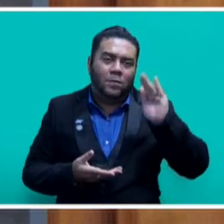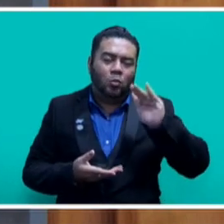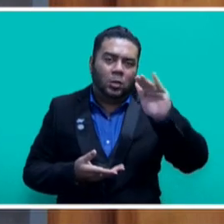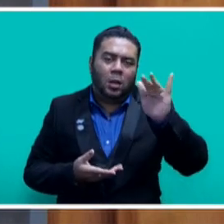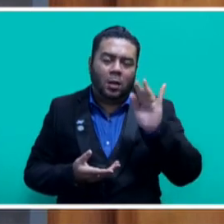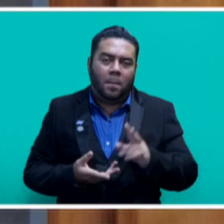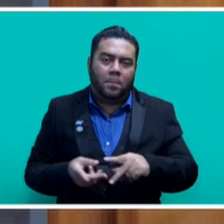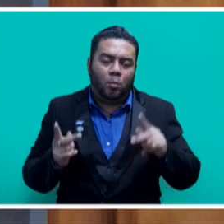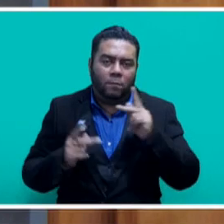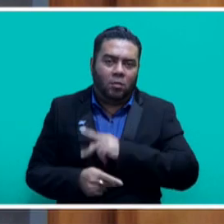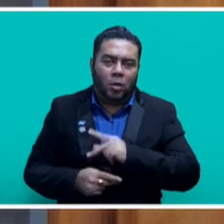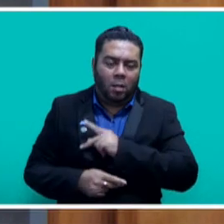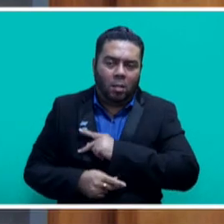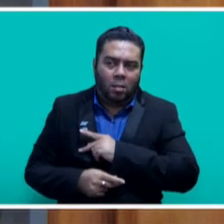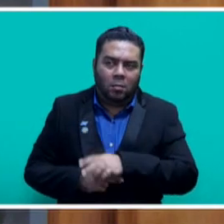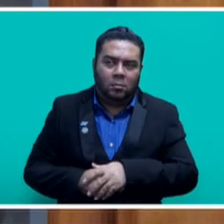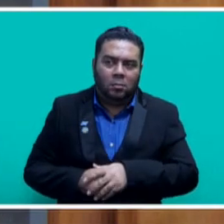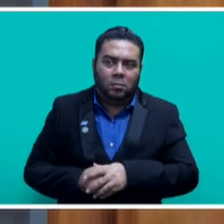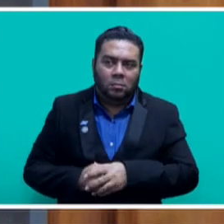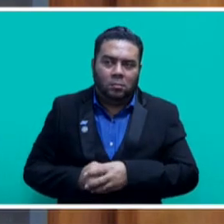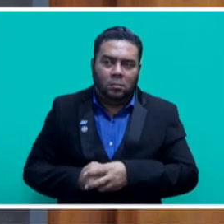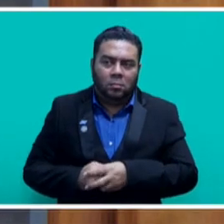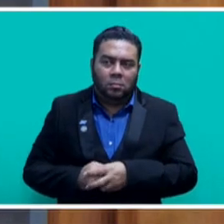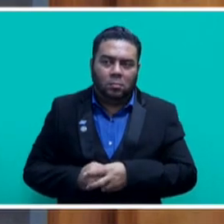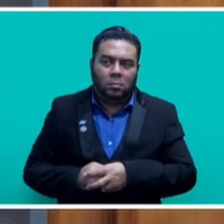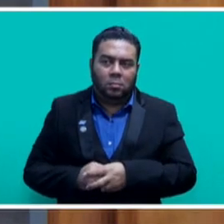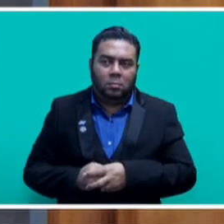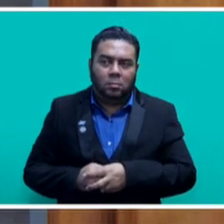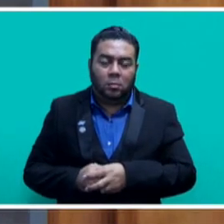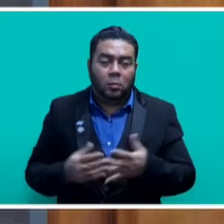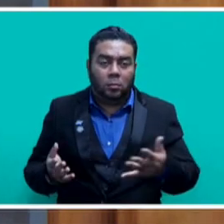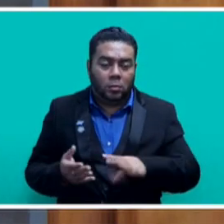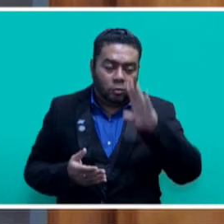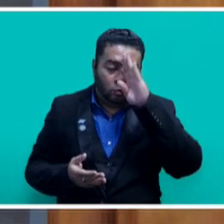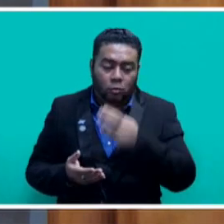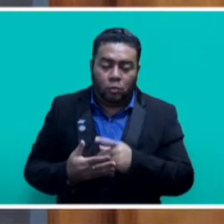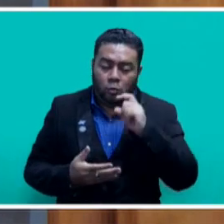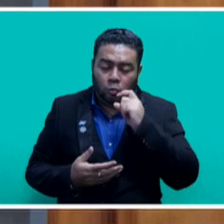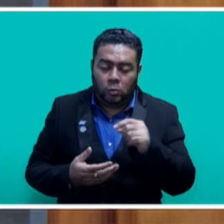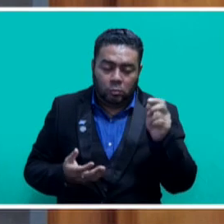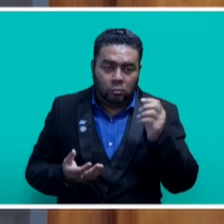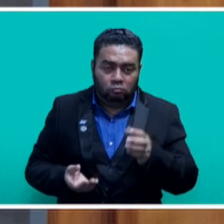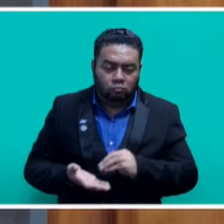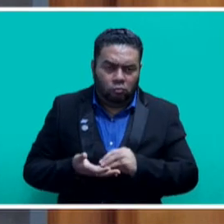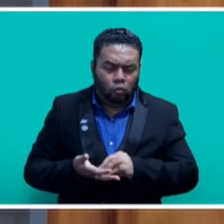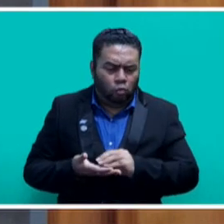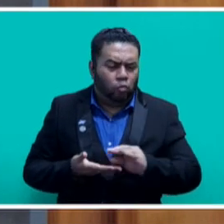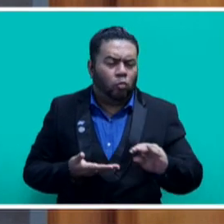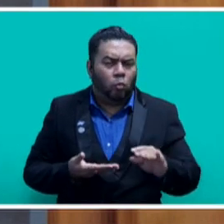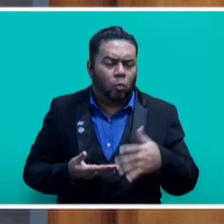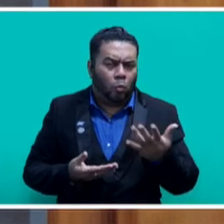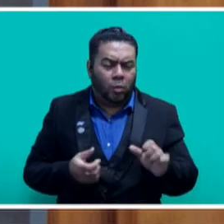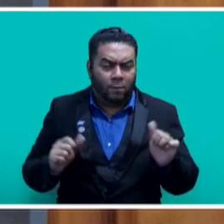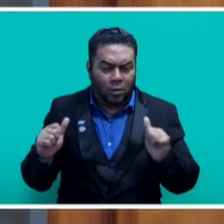Going forward, the reinstatement of our bond system, whereby students will be served a designated period upon completion